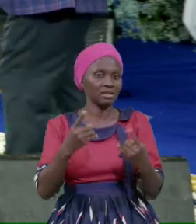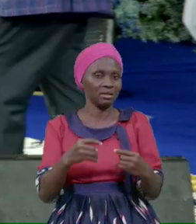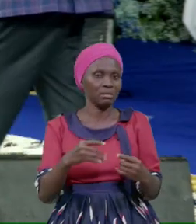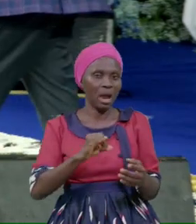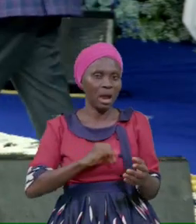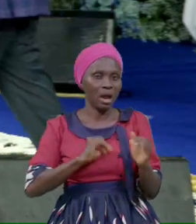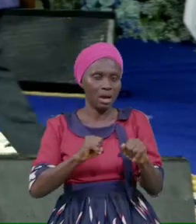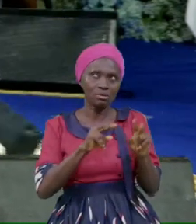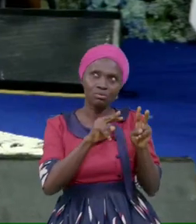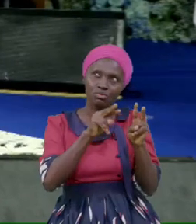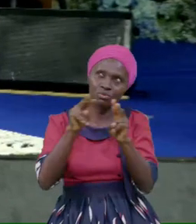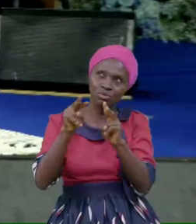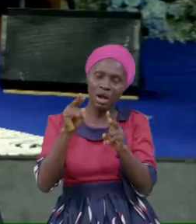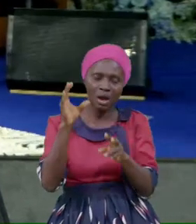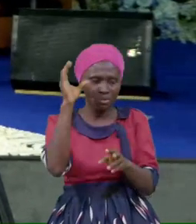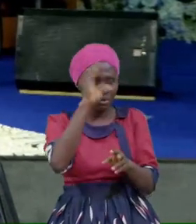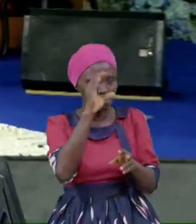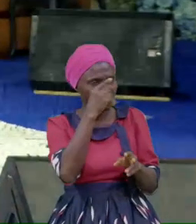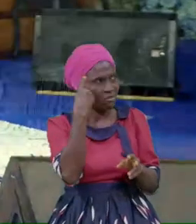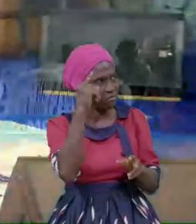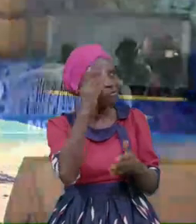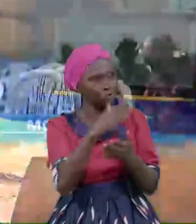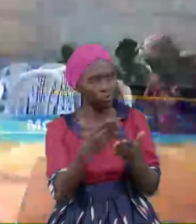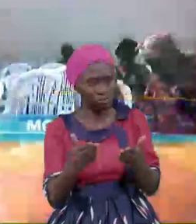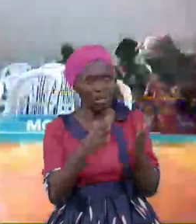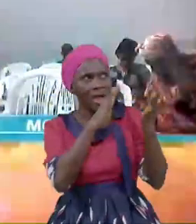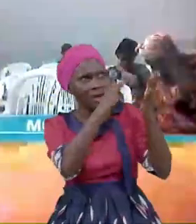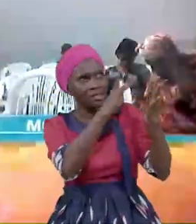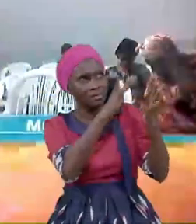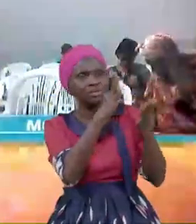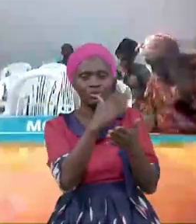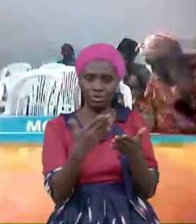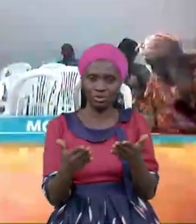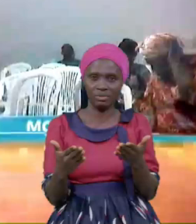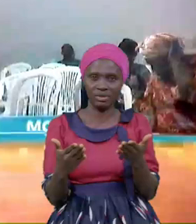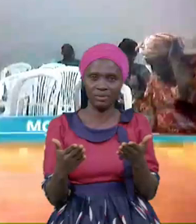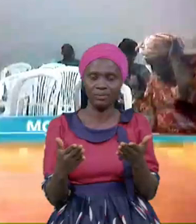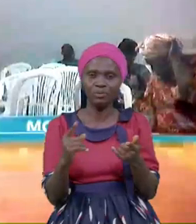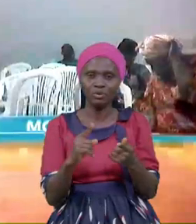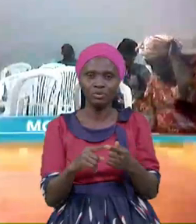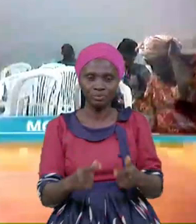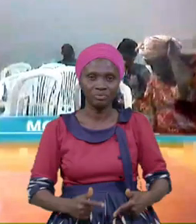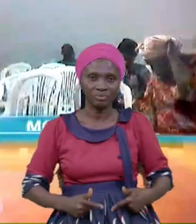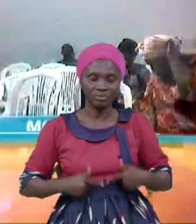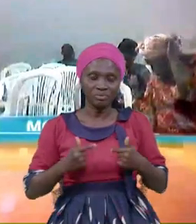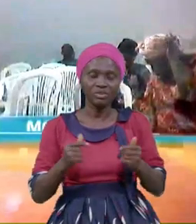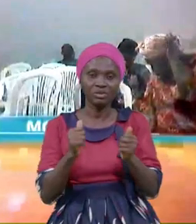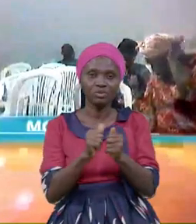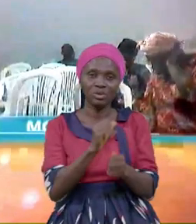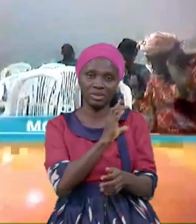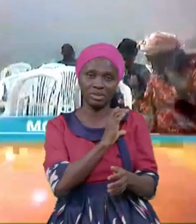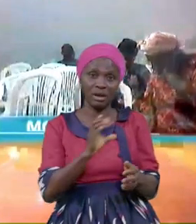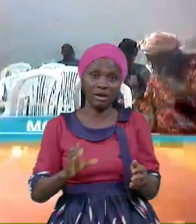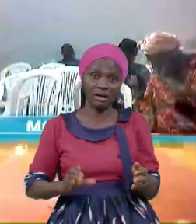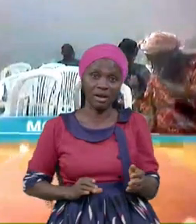I can look forward to living with Christ up above forever and